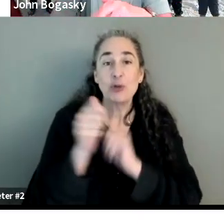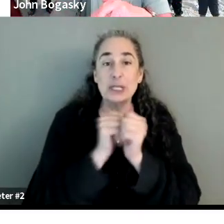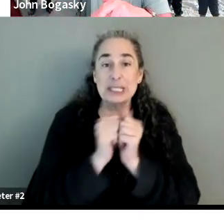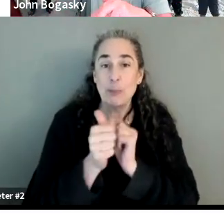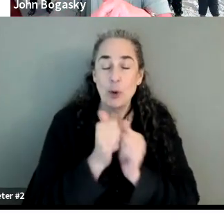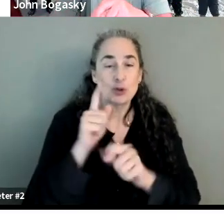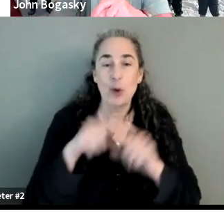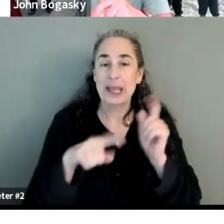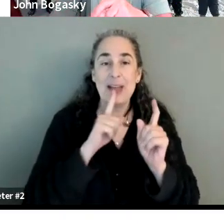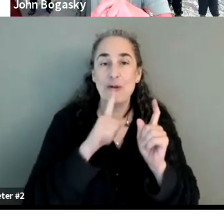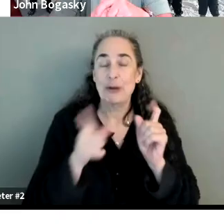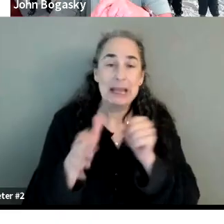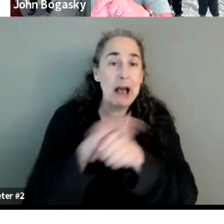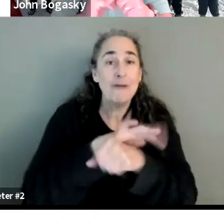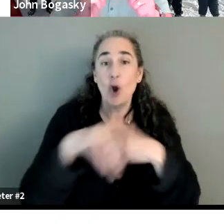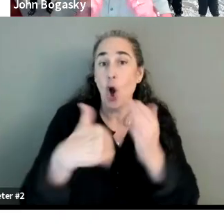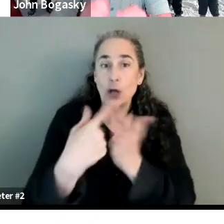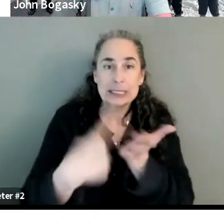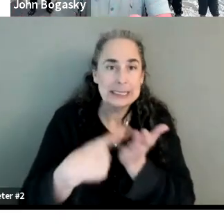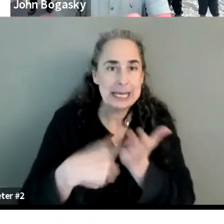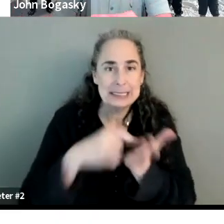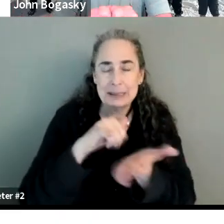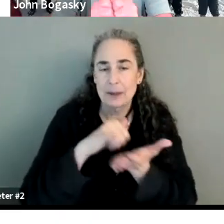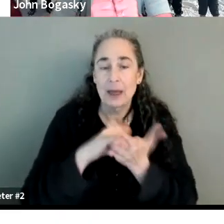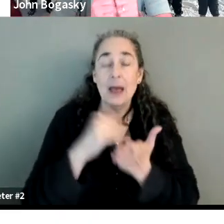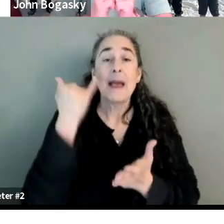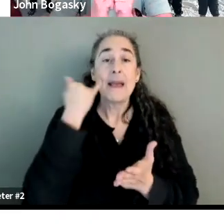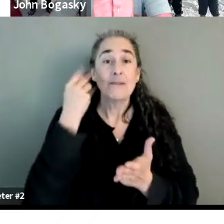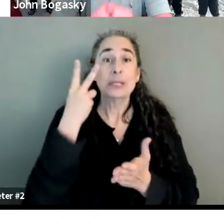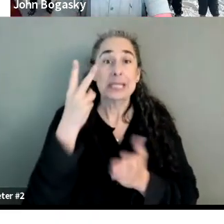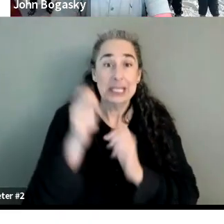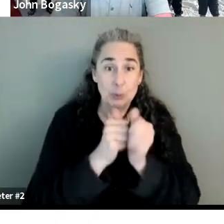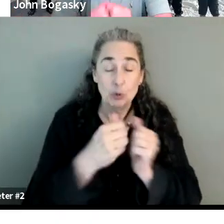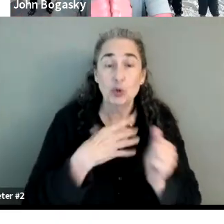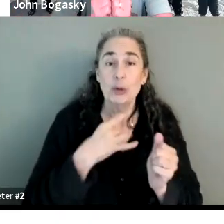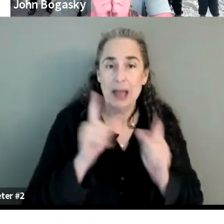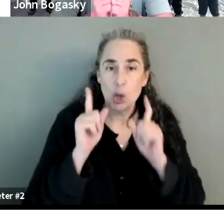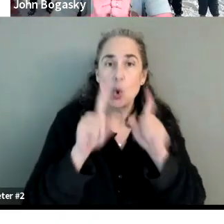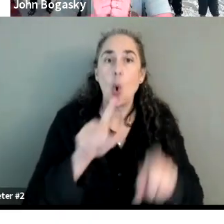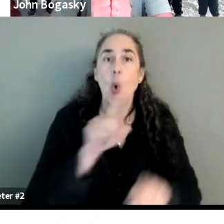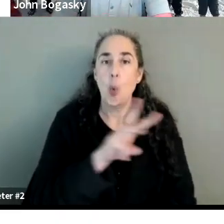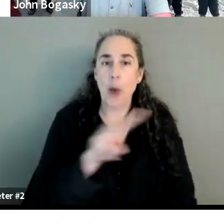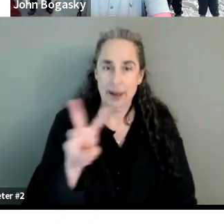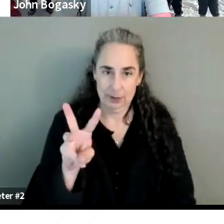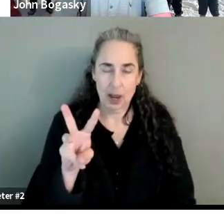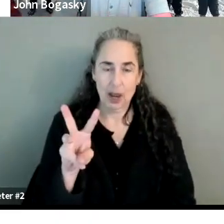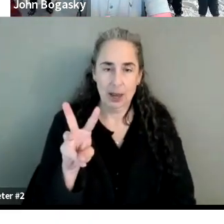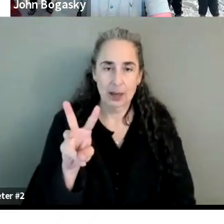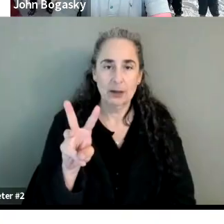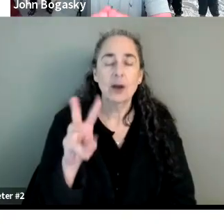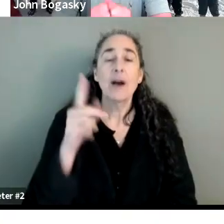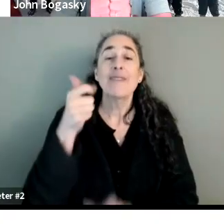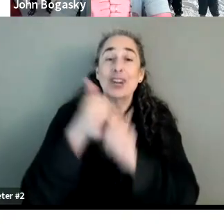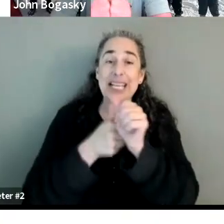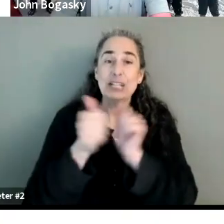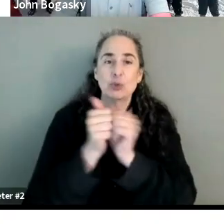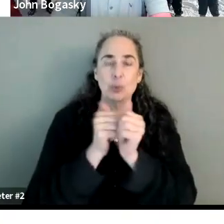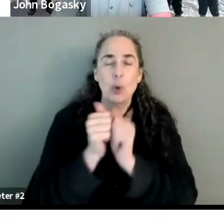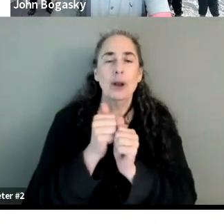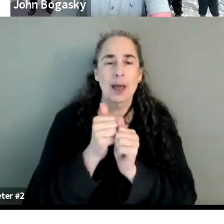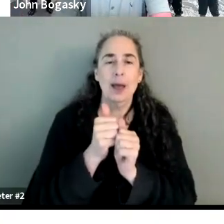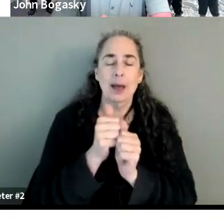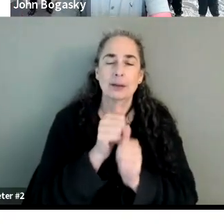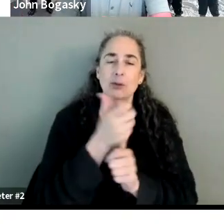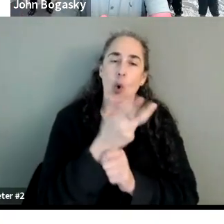just can't really cover it. If you see sports that you like, go to the webpage. There's a page for every single sport.